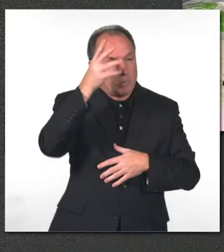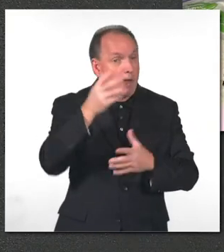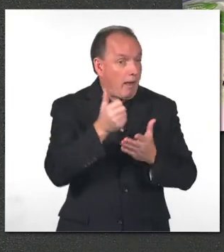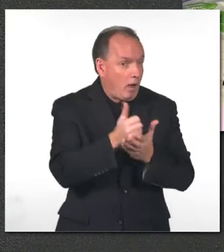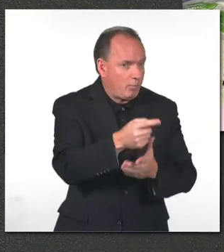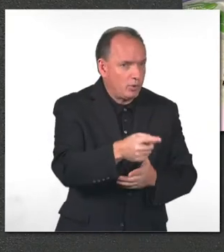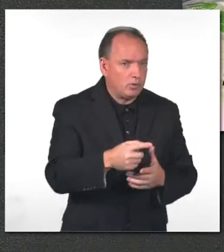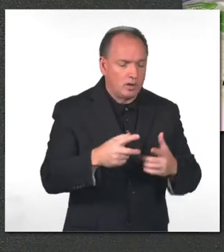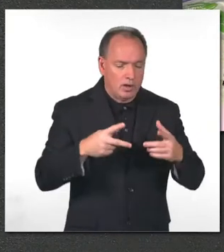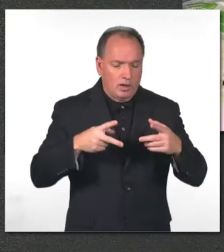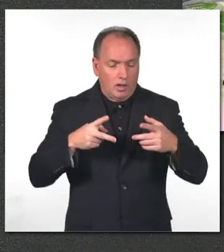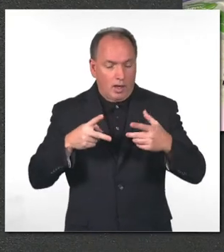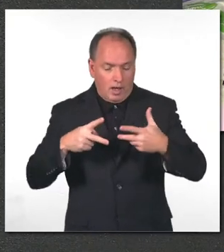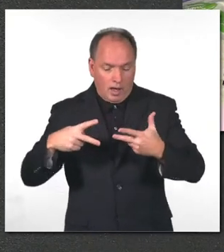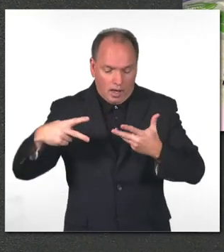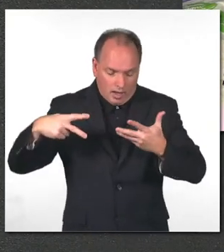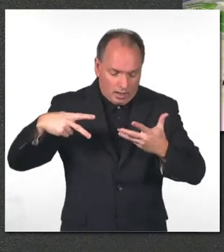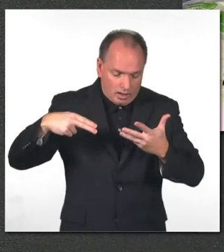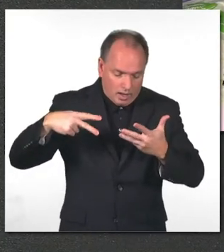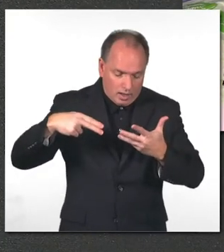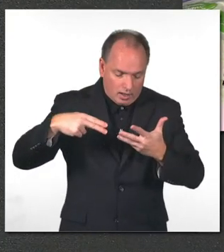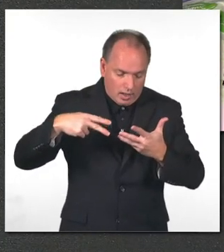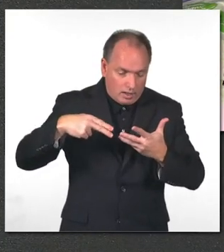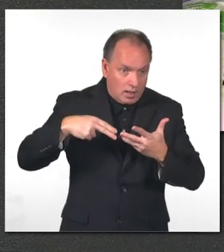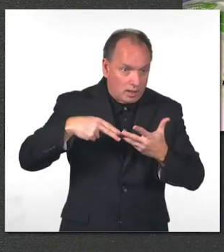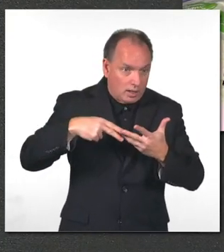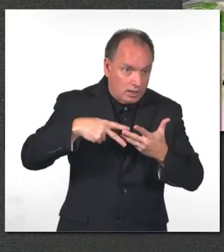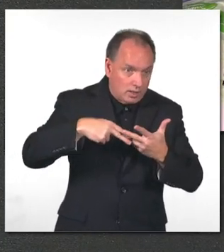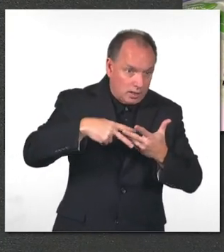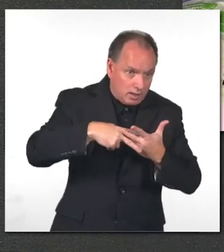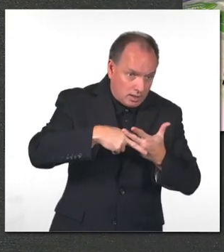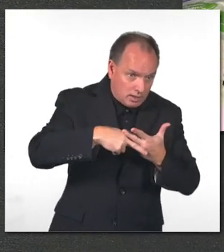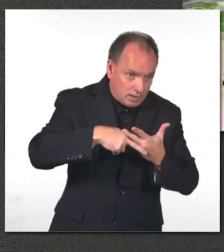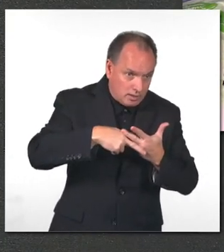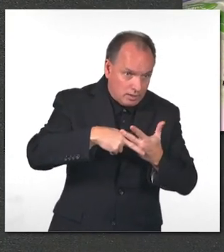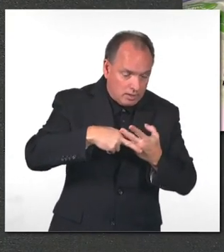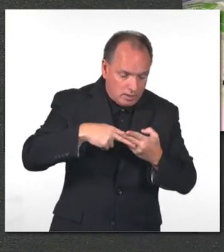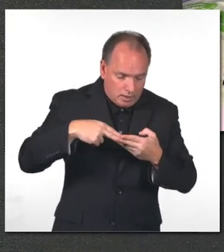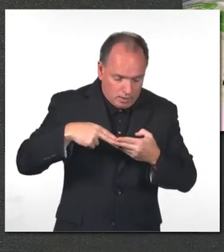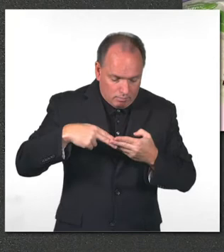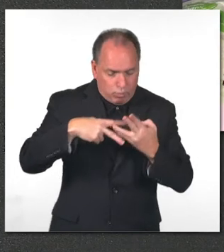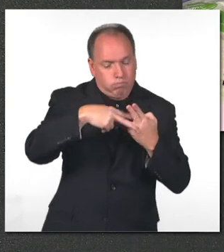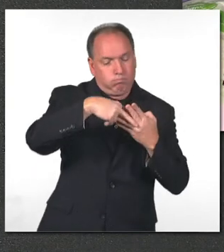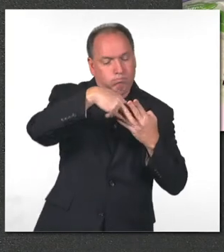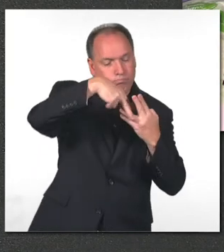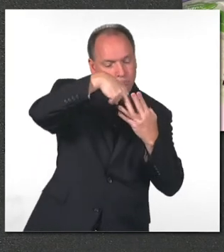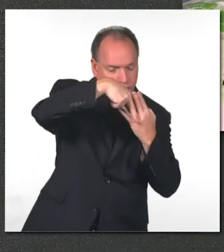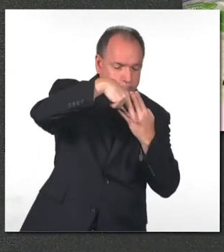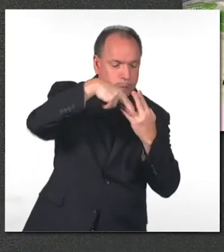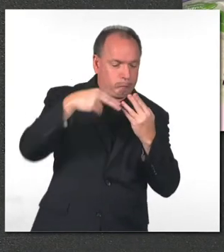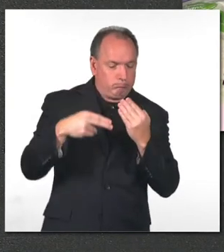You're going to cut right down the center of that sock. So here we go.